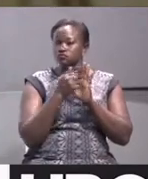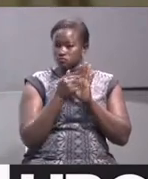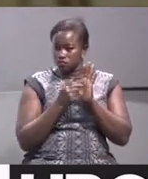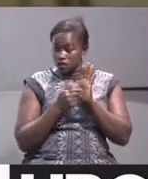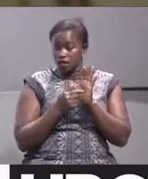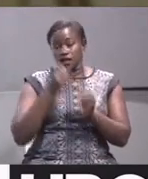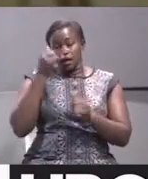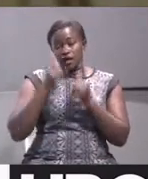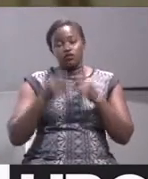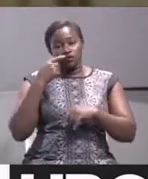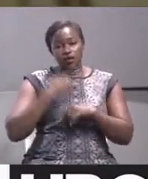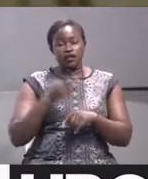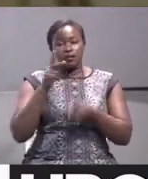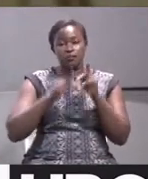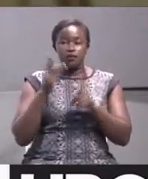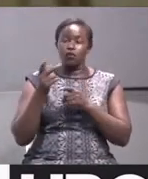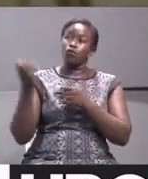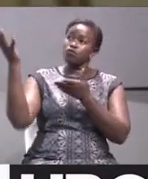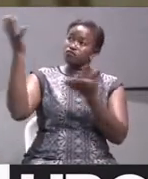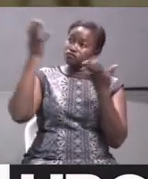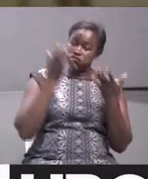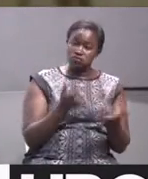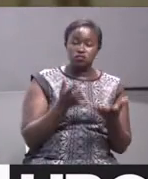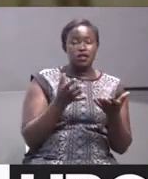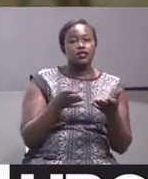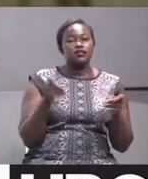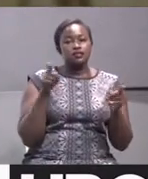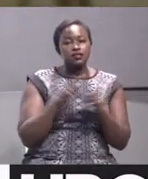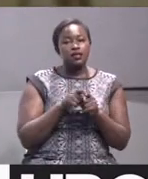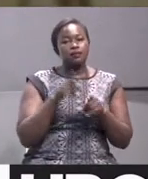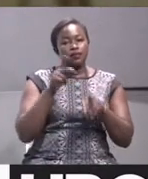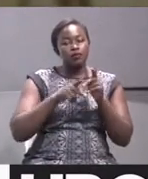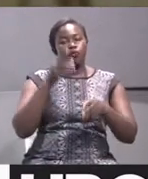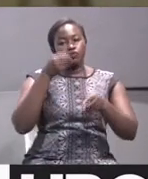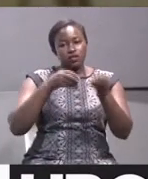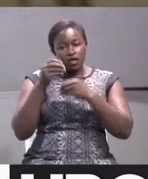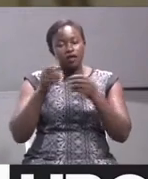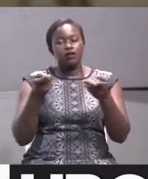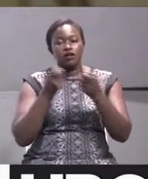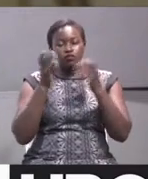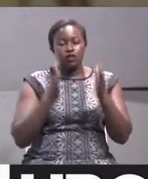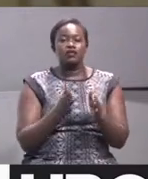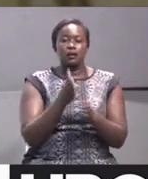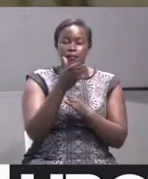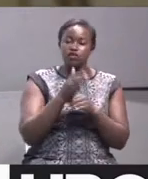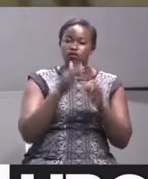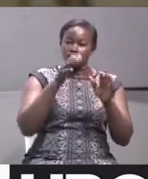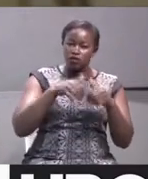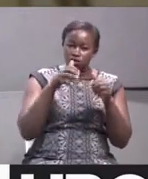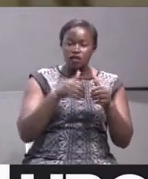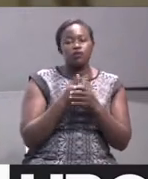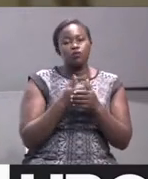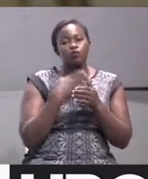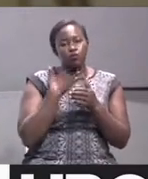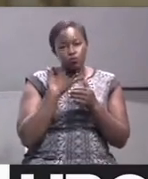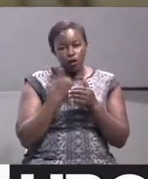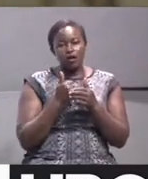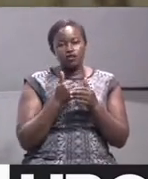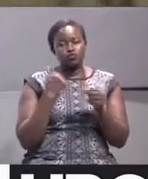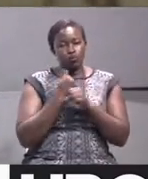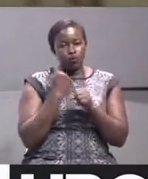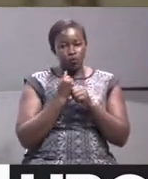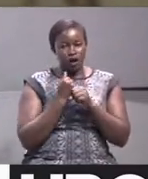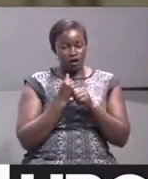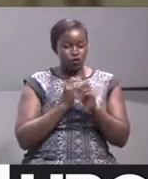the importers or the distributors and the regulator as Minister of Agriculture, we are working towards a common person who is the farmer.